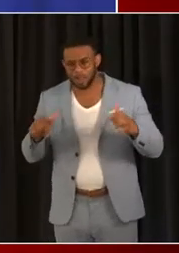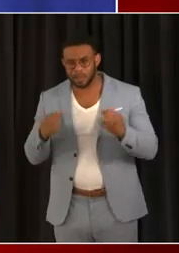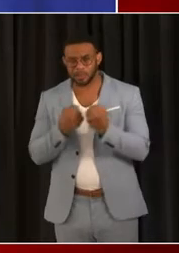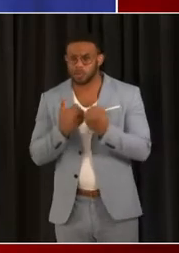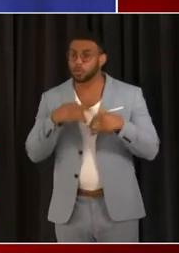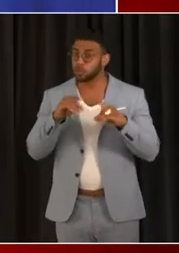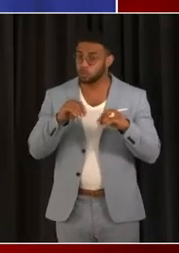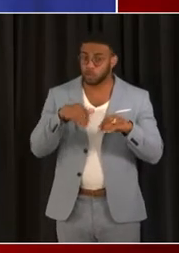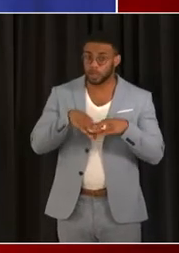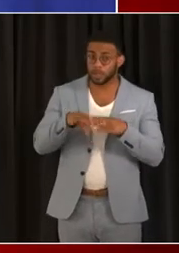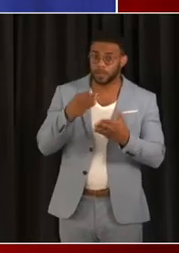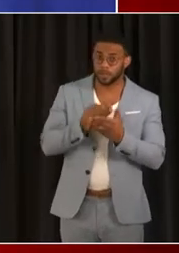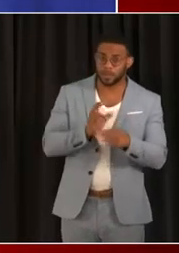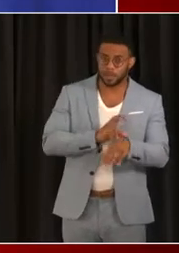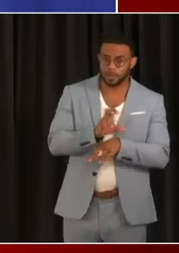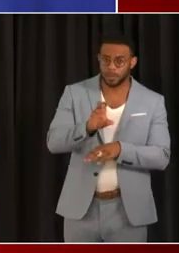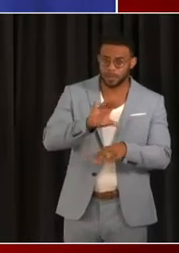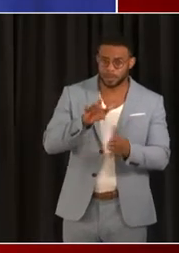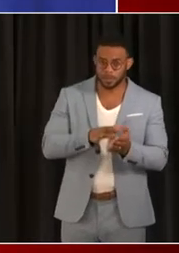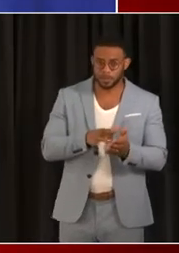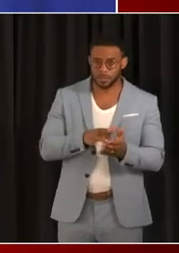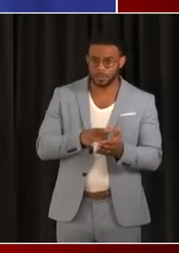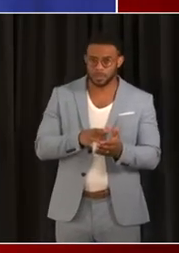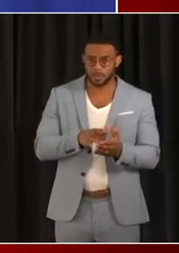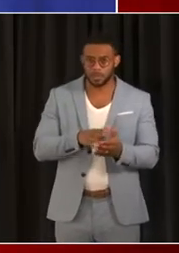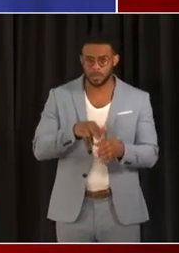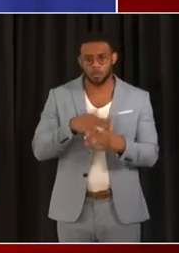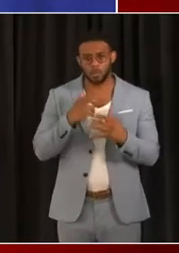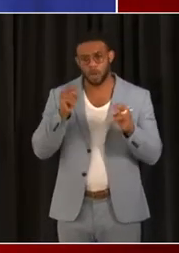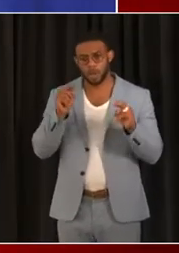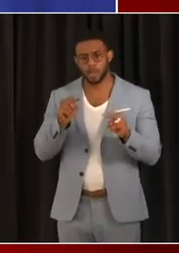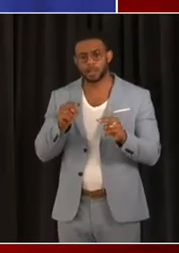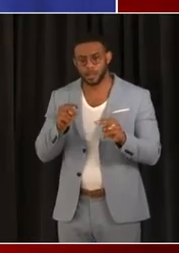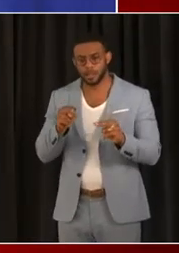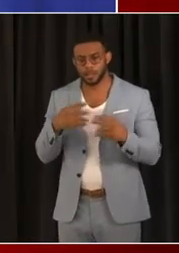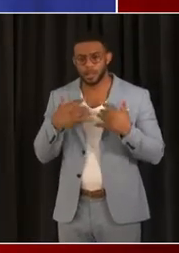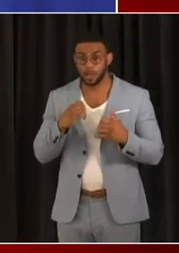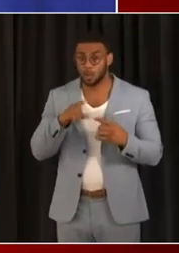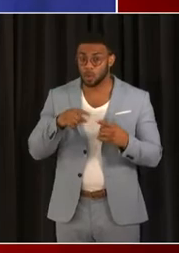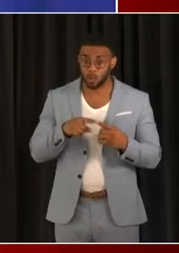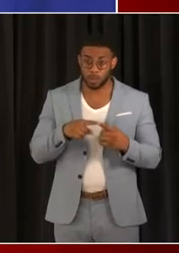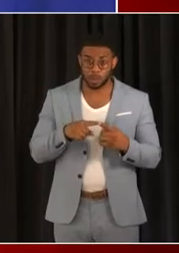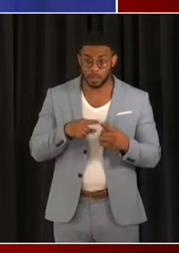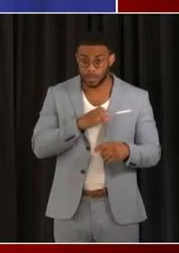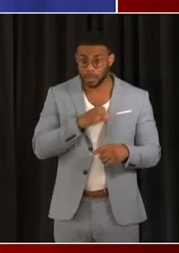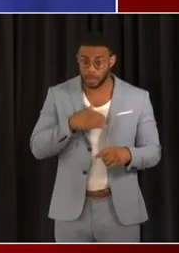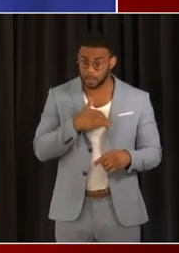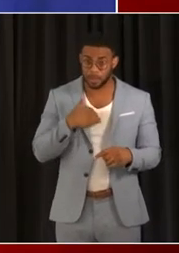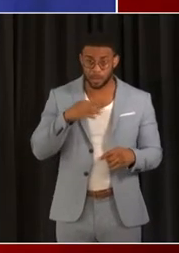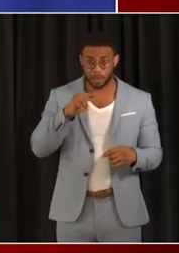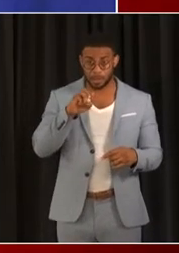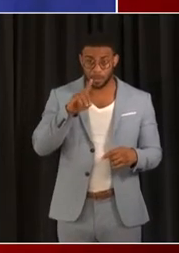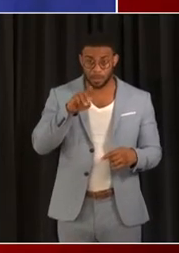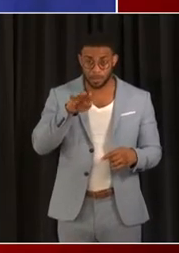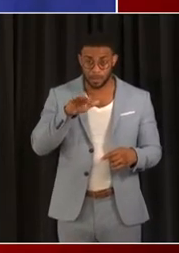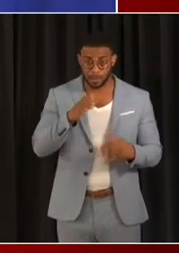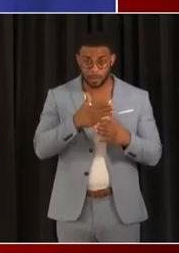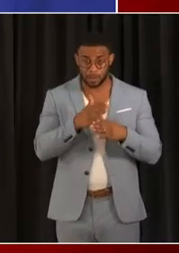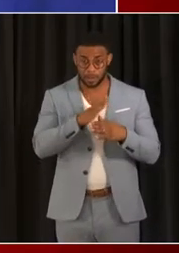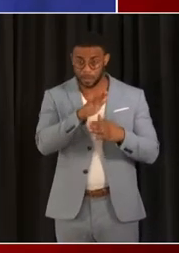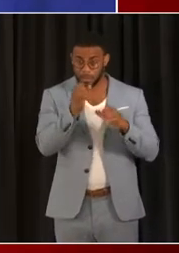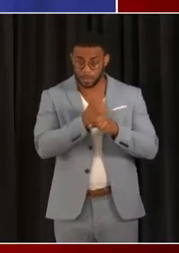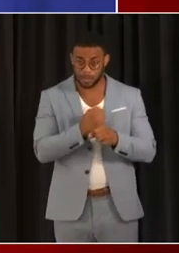that support that we do in our financial empowerment centers. And of course, we want to look at health. You know, when Councilman McDuffie was sharing